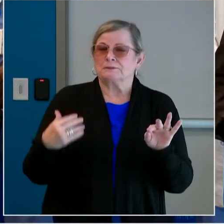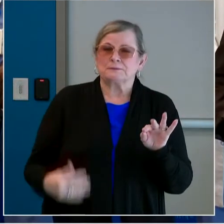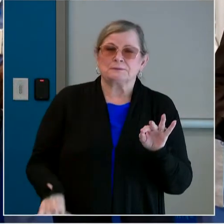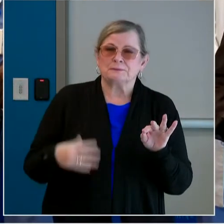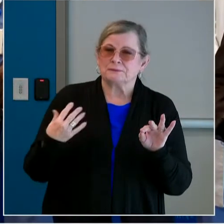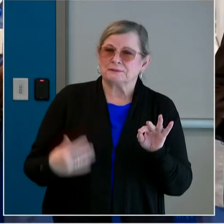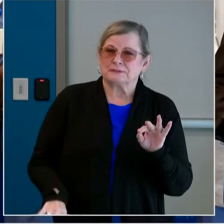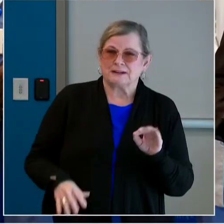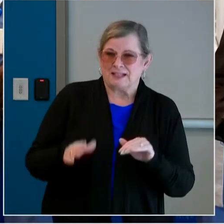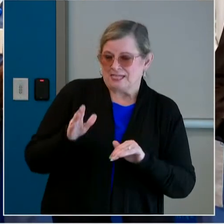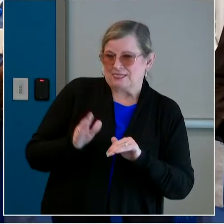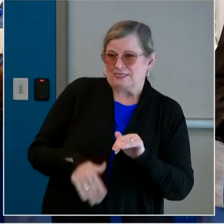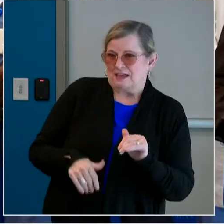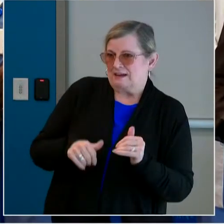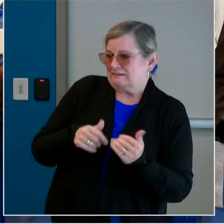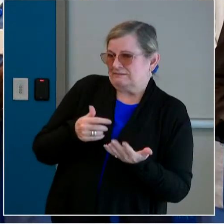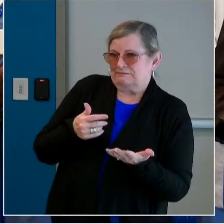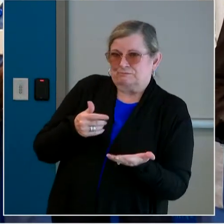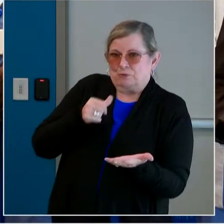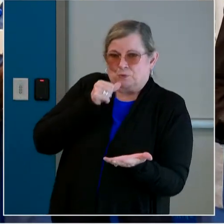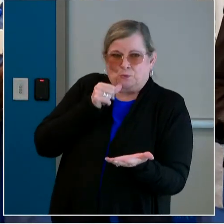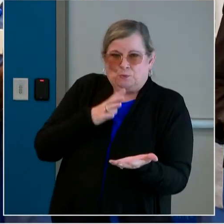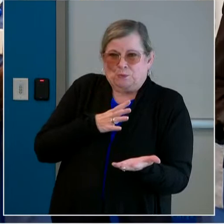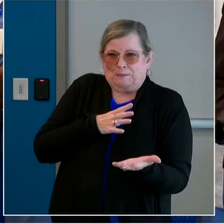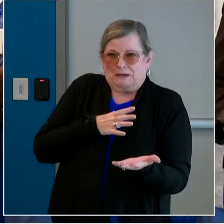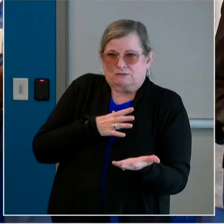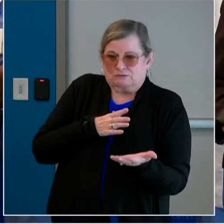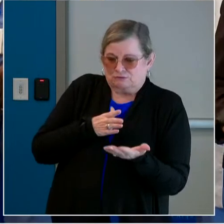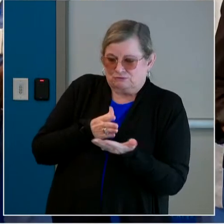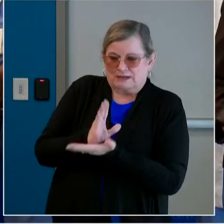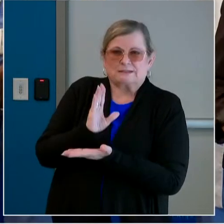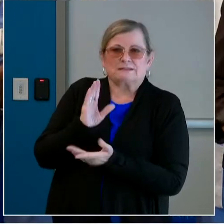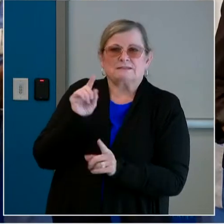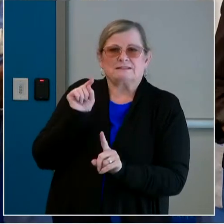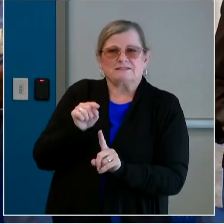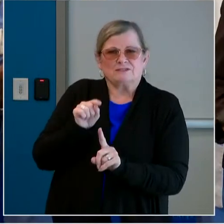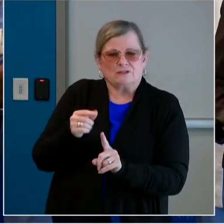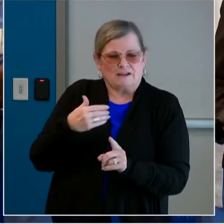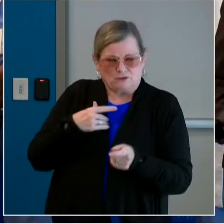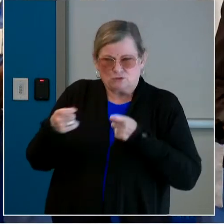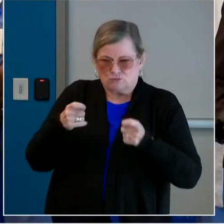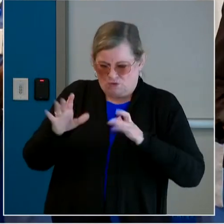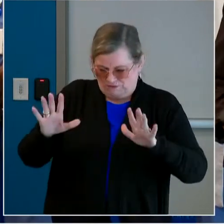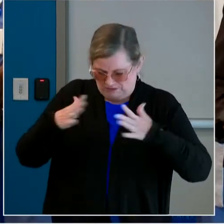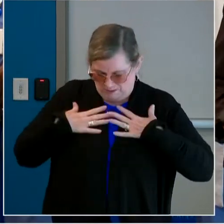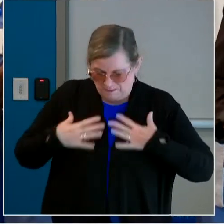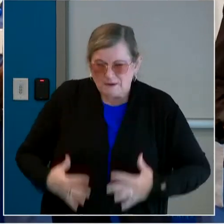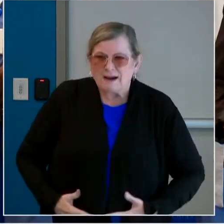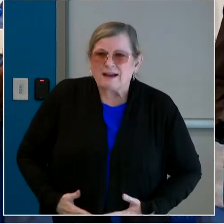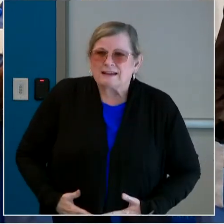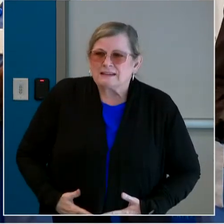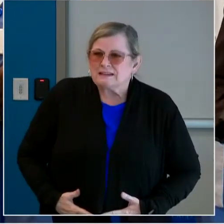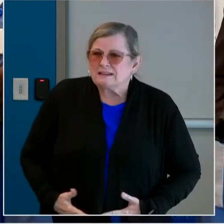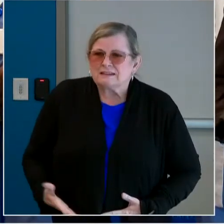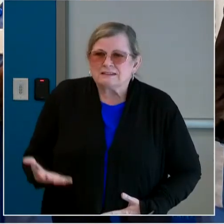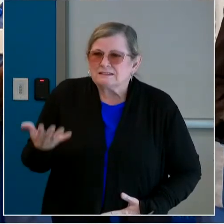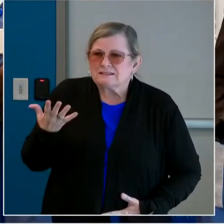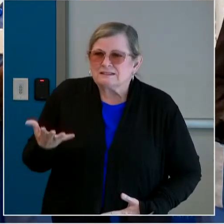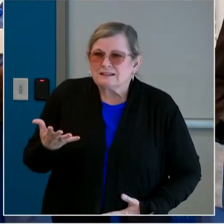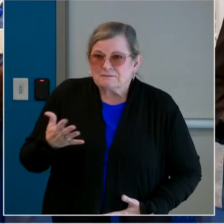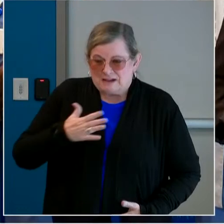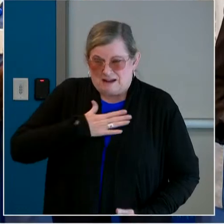than the woman's right to choose, have control over their bodies. And as a